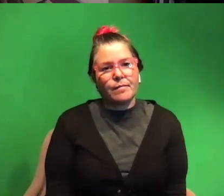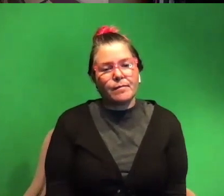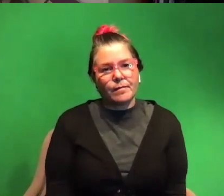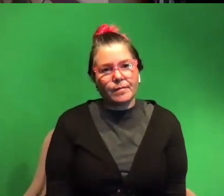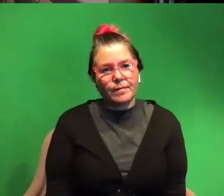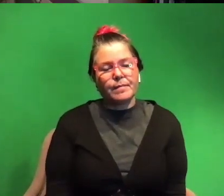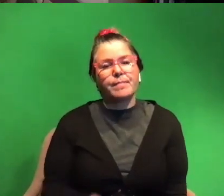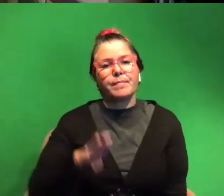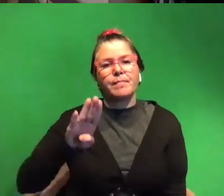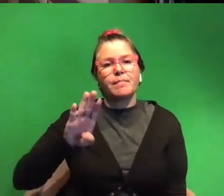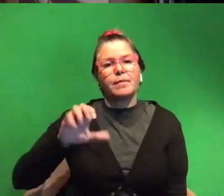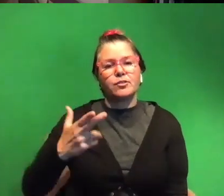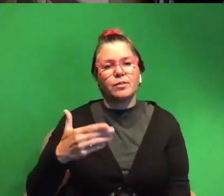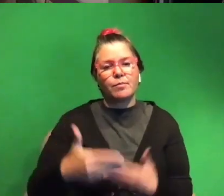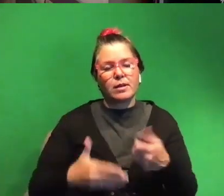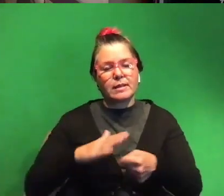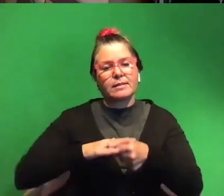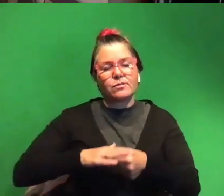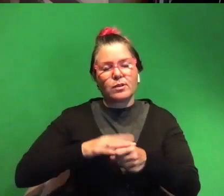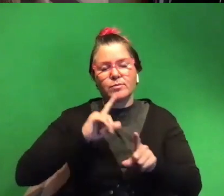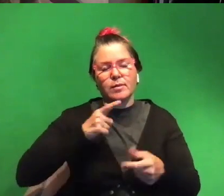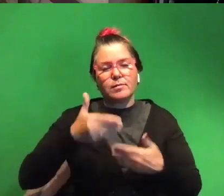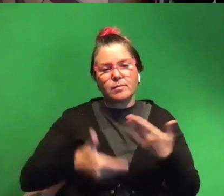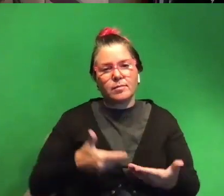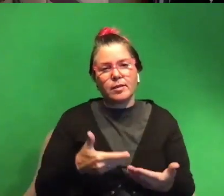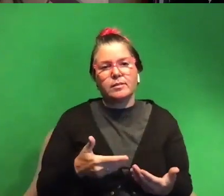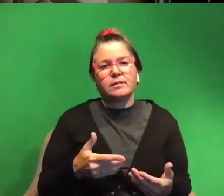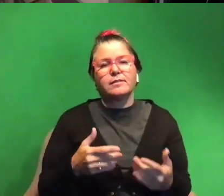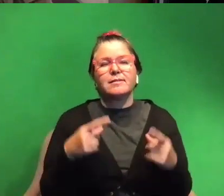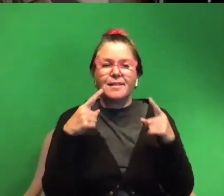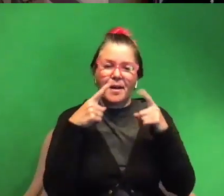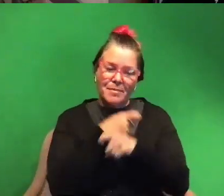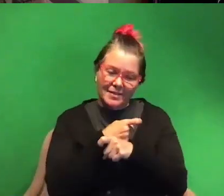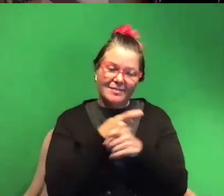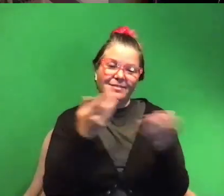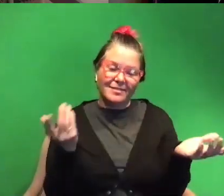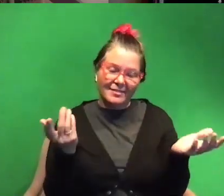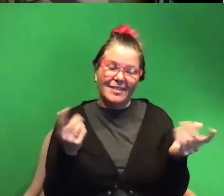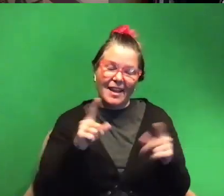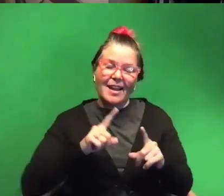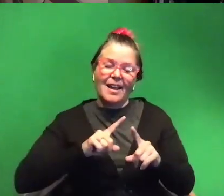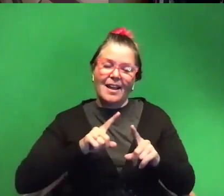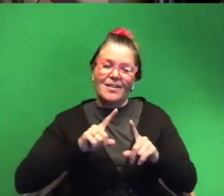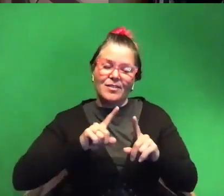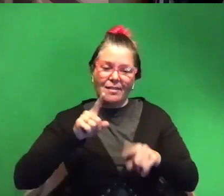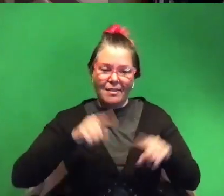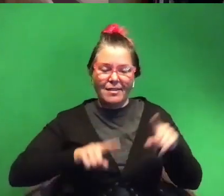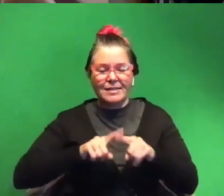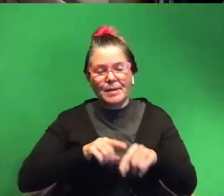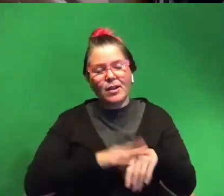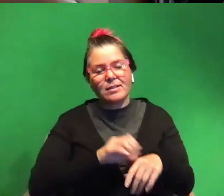the bleaching process and the stress response process is also a complicated thing that can vary a lot depending on the species,